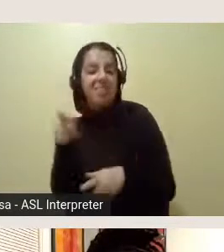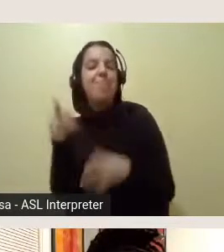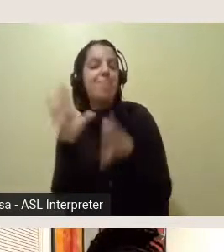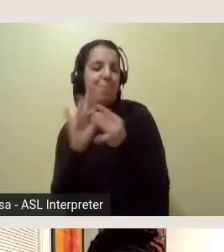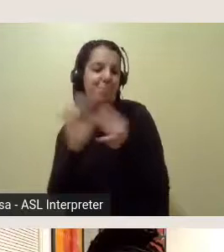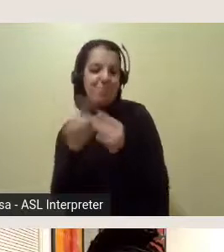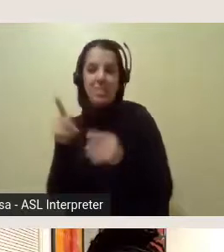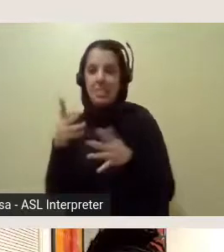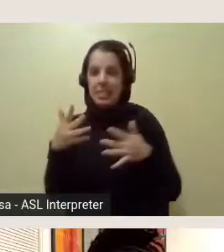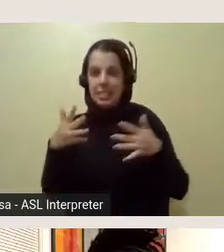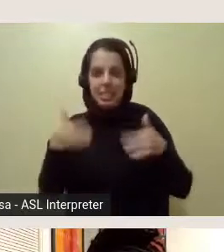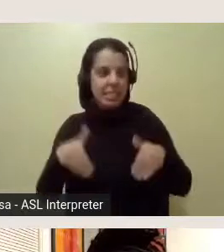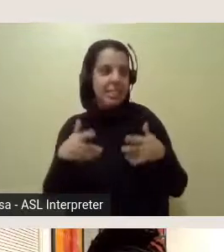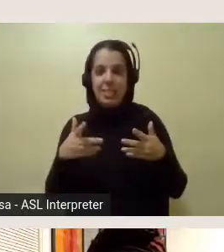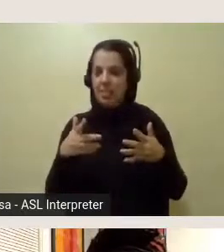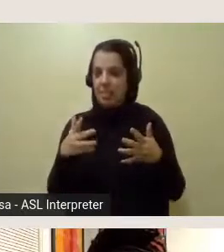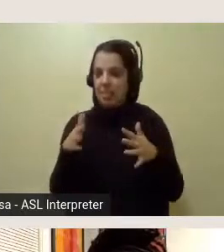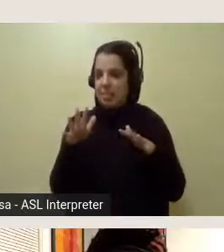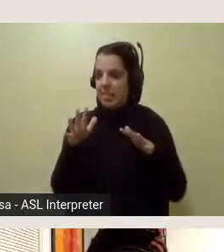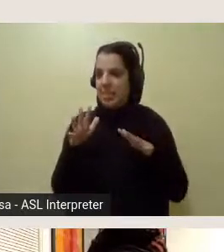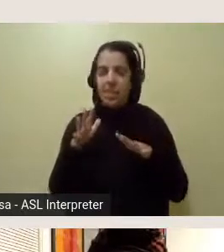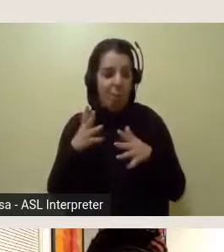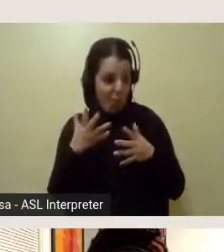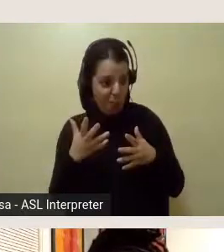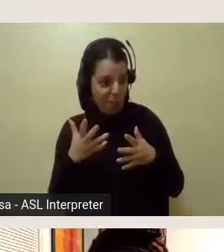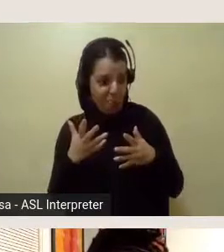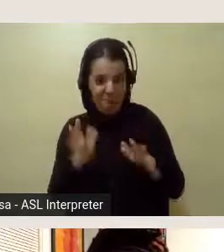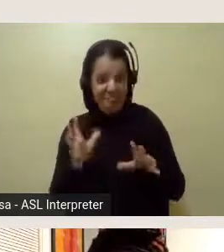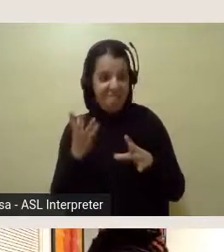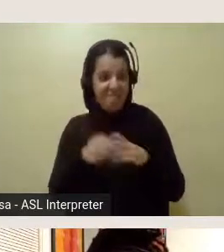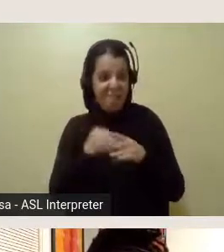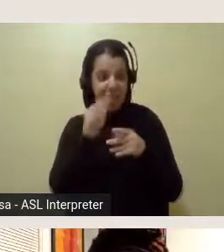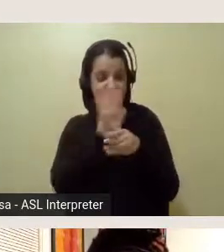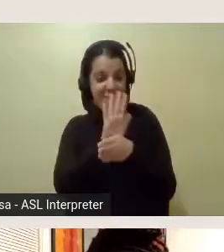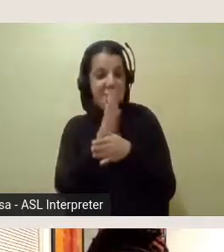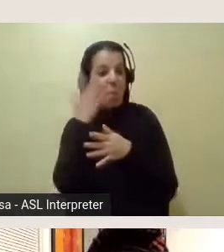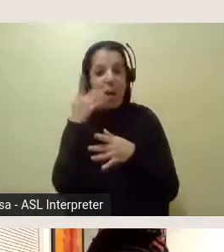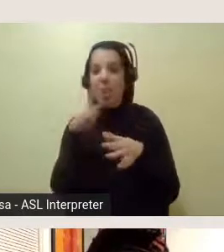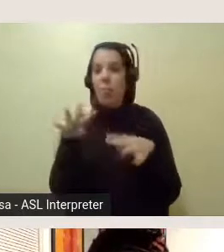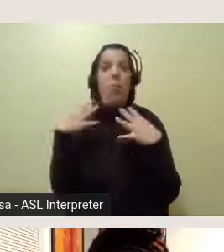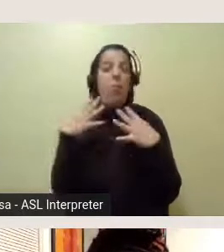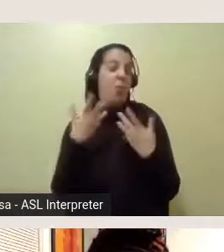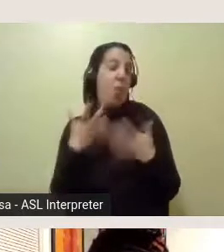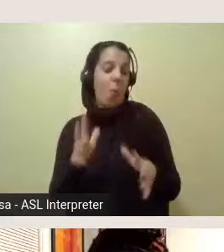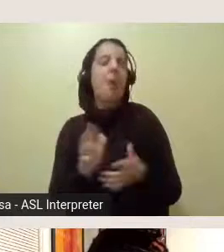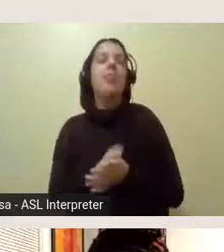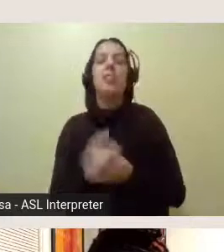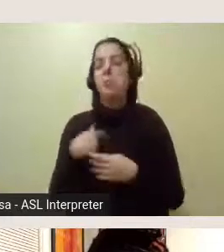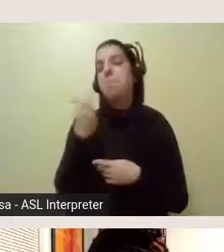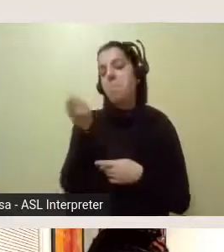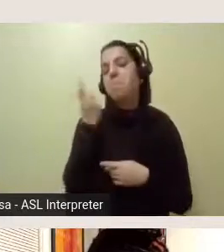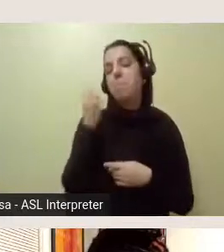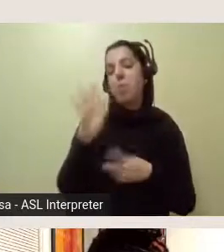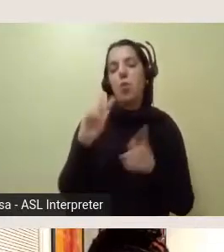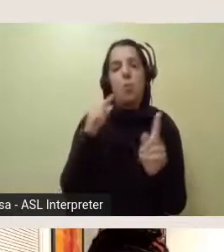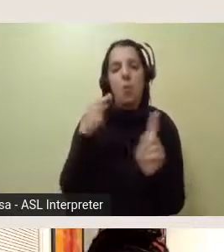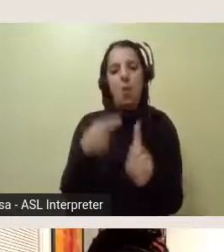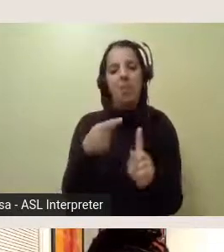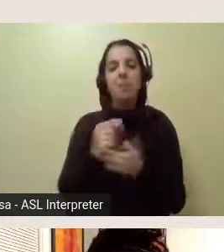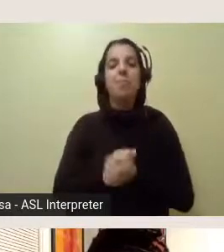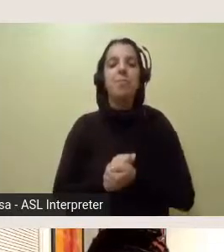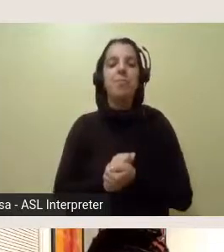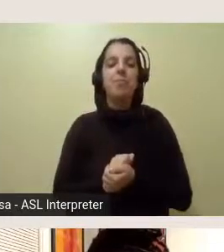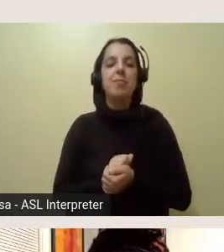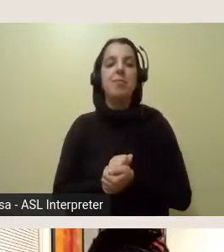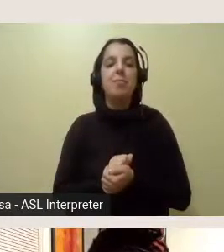of her hesitation in participating with the film. And so I understood that as well. And so they gave us less access, but it was also, you know, we understood that. And it was